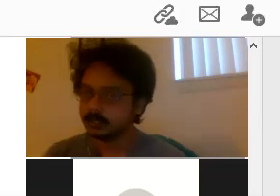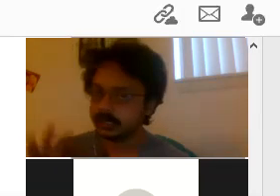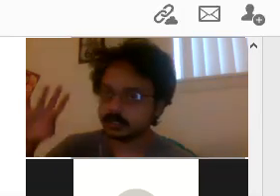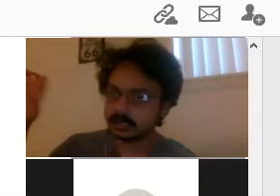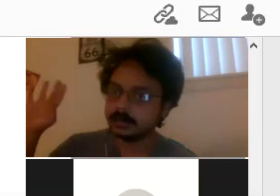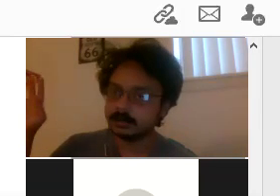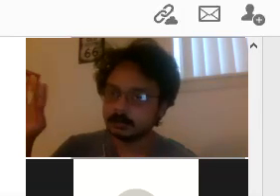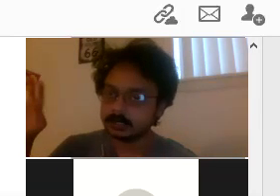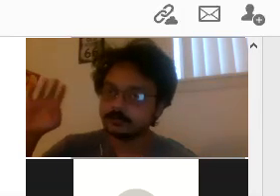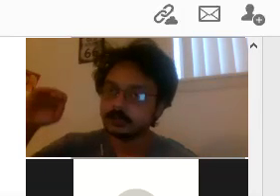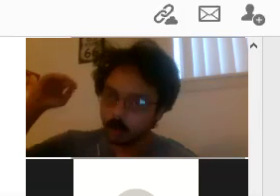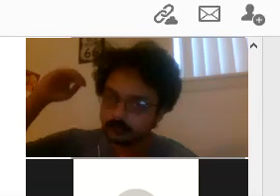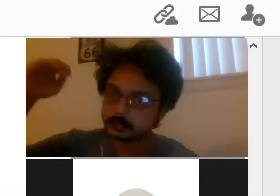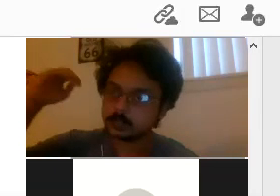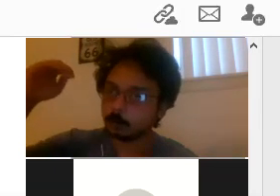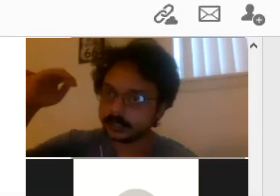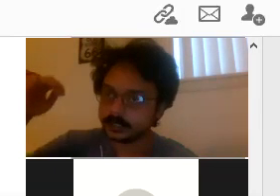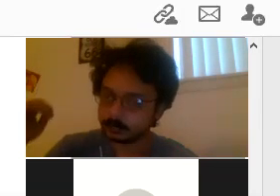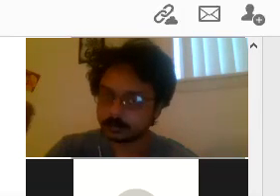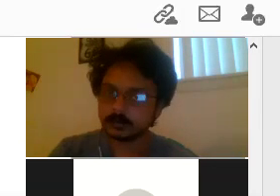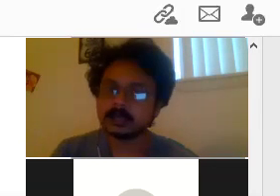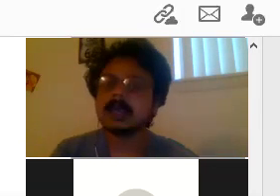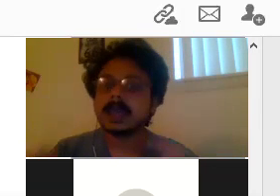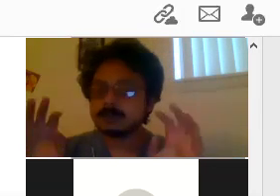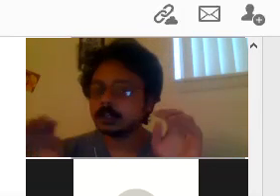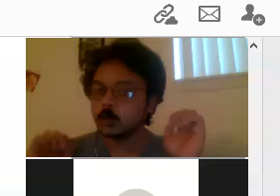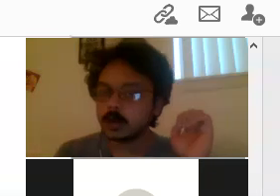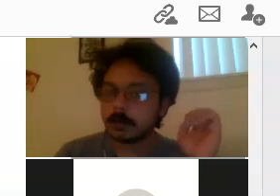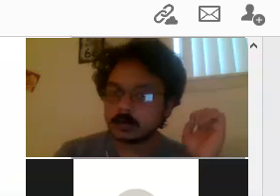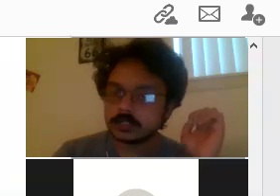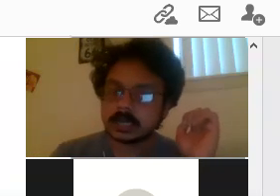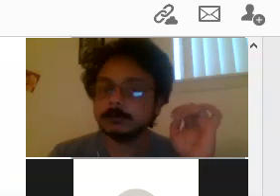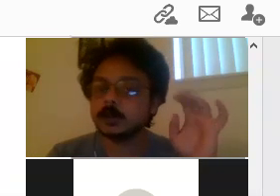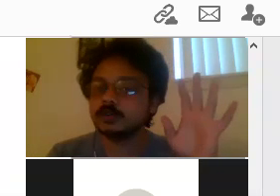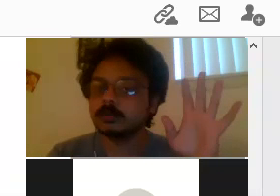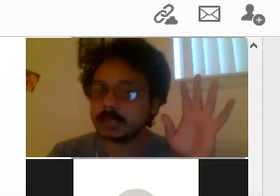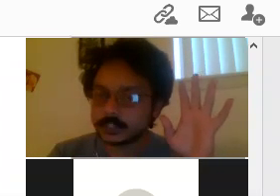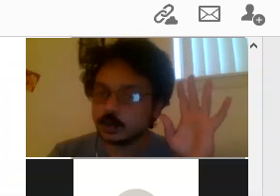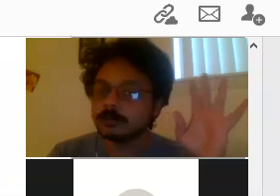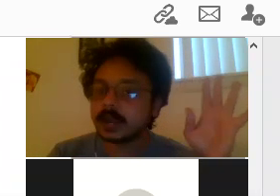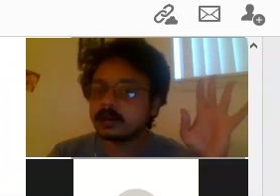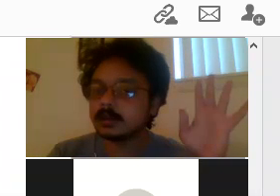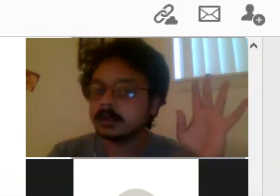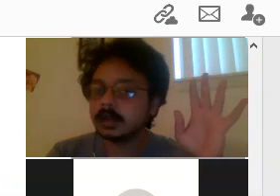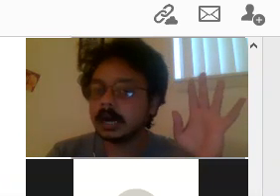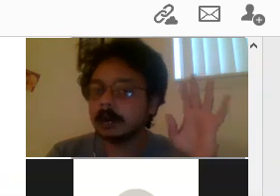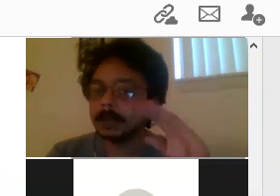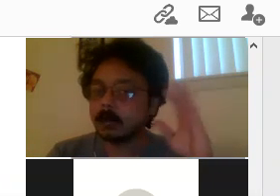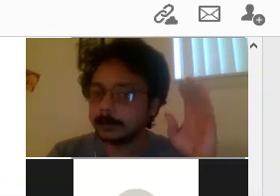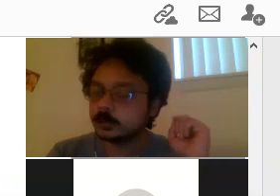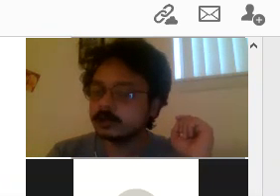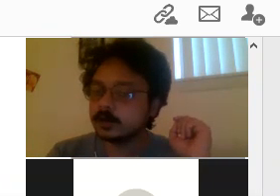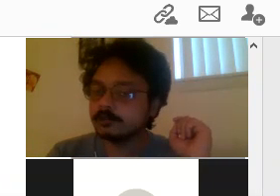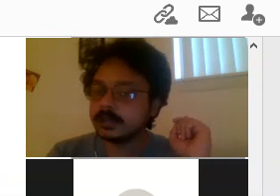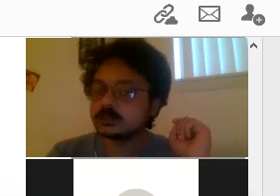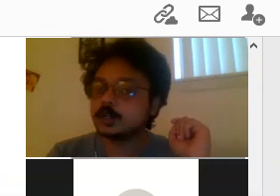n. It will always be the dominating number. And for the lower bounds, I'm going to assume that